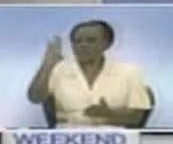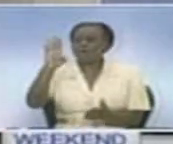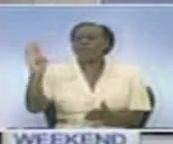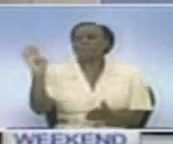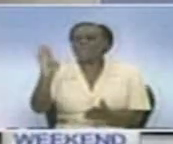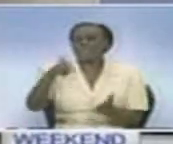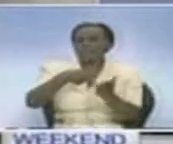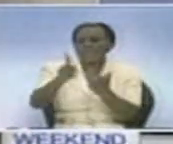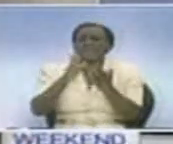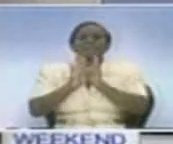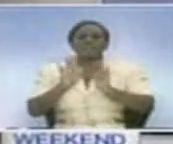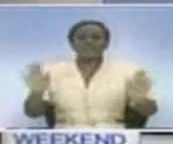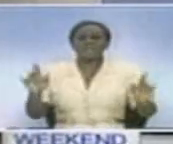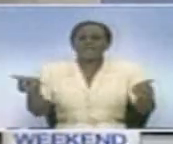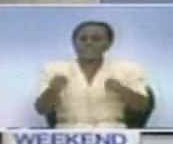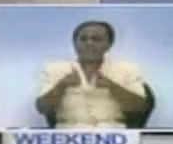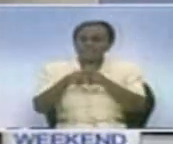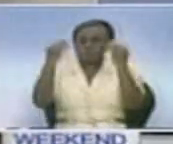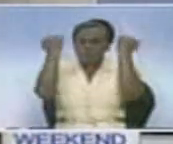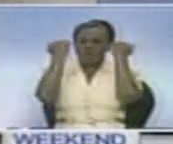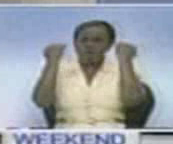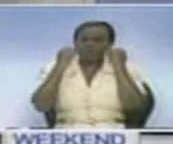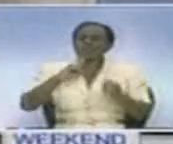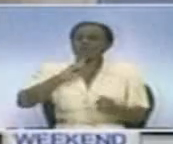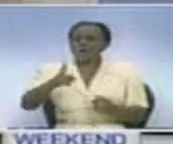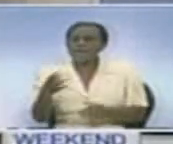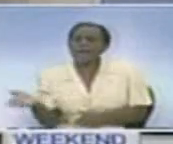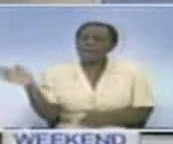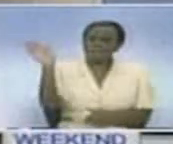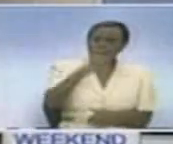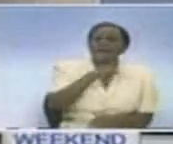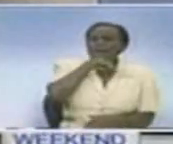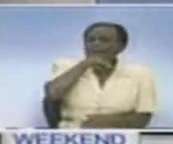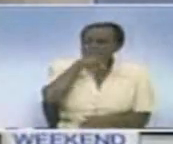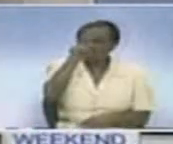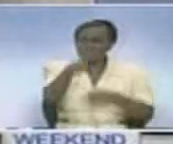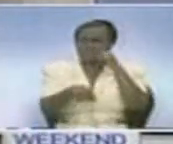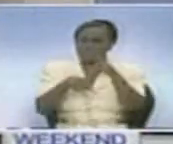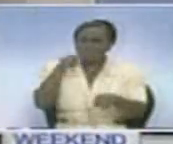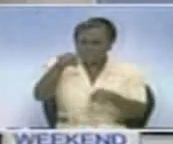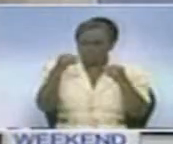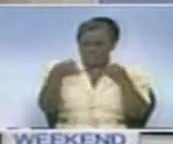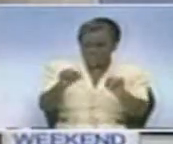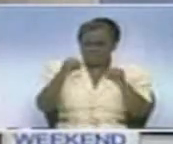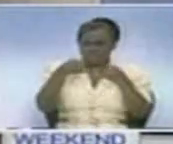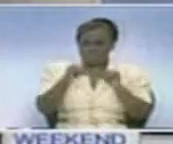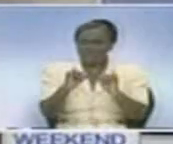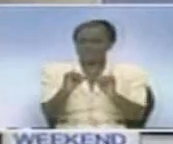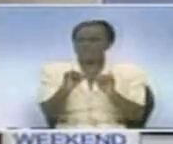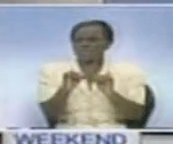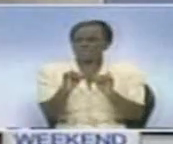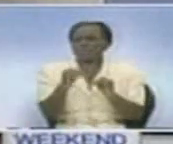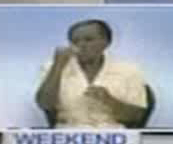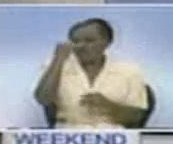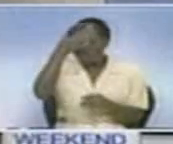shillings was paid following the court order. They threw the ball back in his court, saying that he was trying to diminish his own role, saying